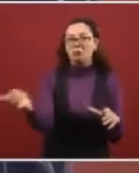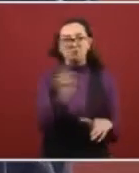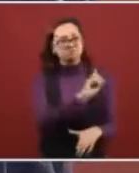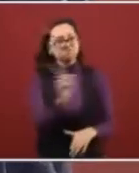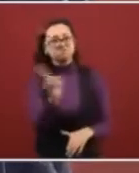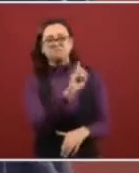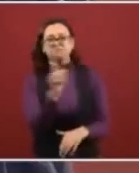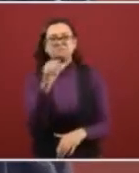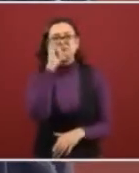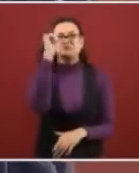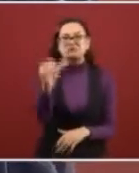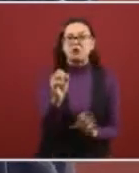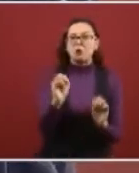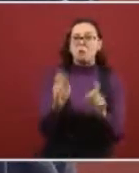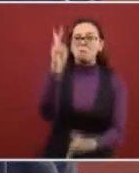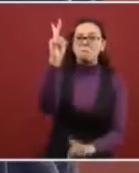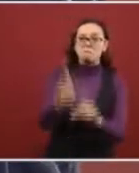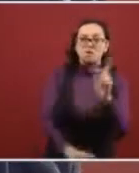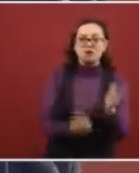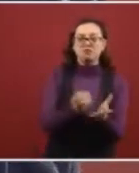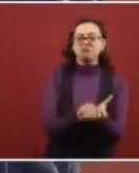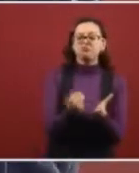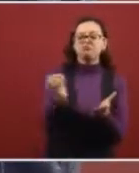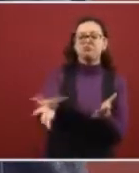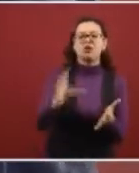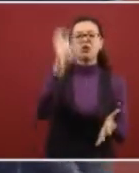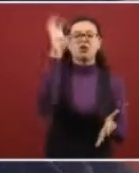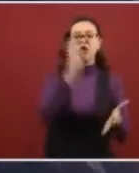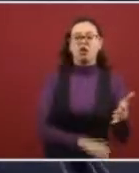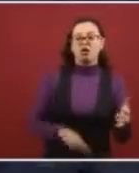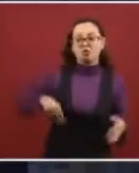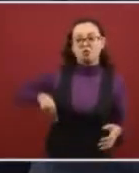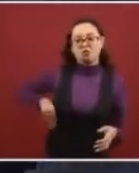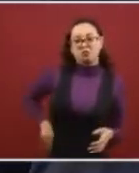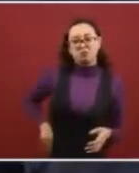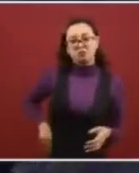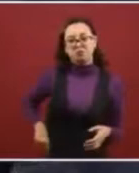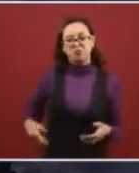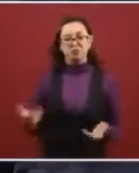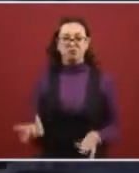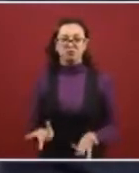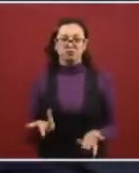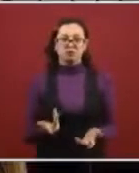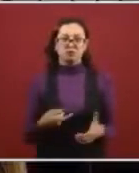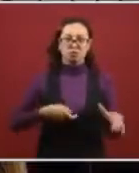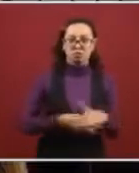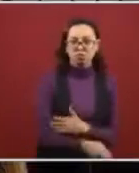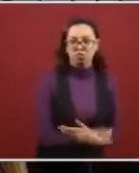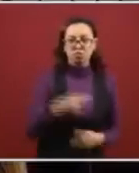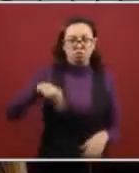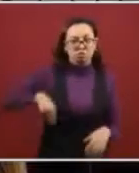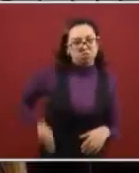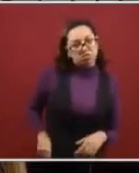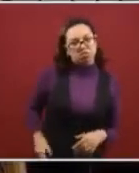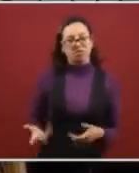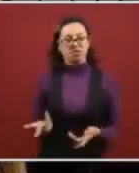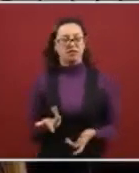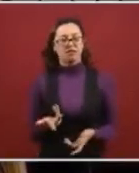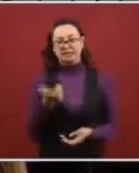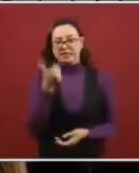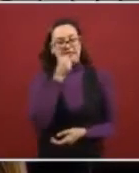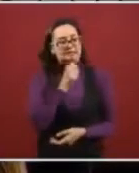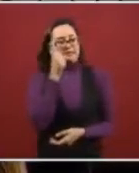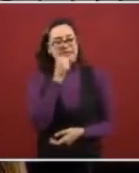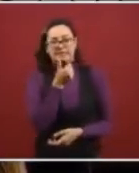not get there complete. Llegaba con moche. They would take their cuts. Con piquete de ojo. They would take a